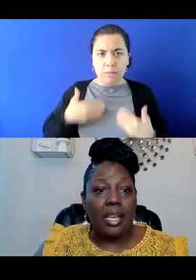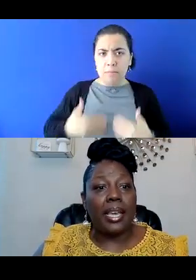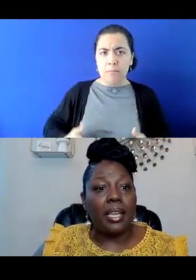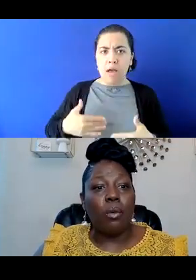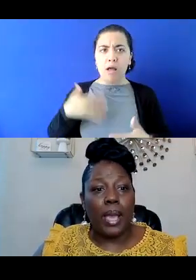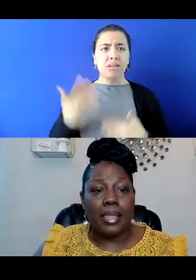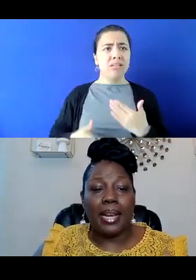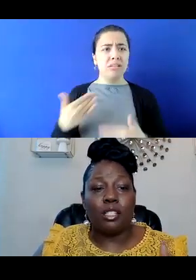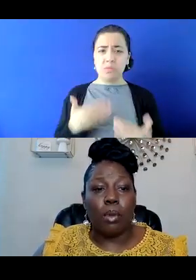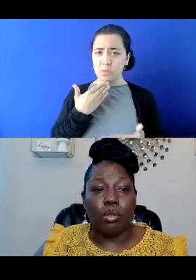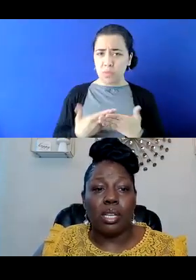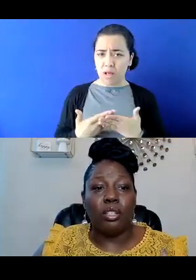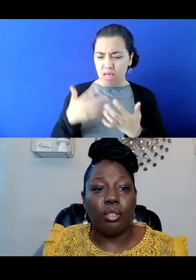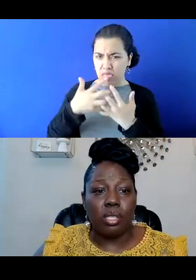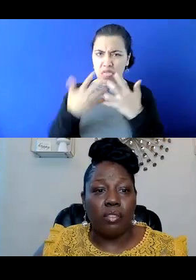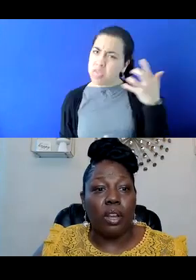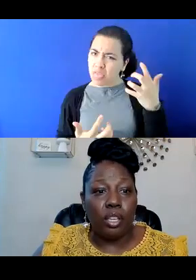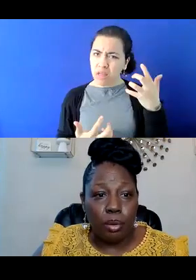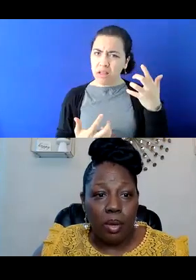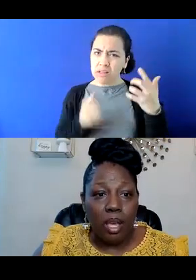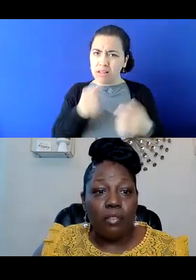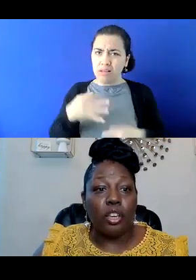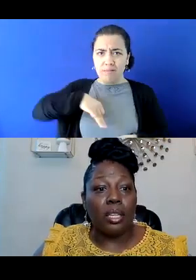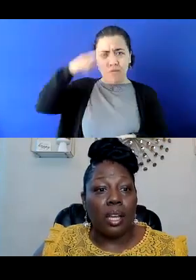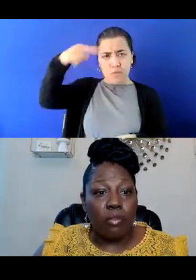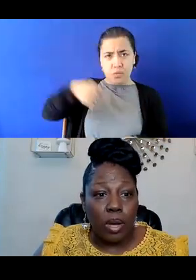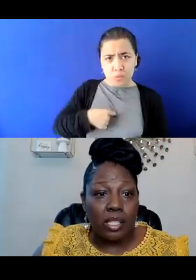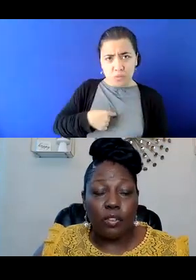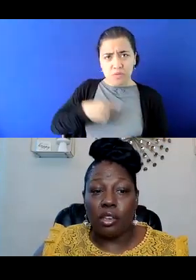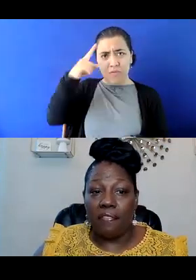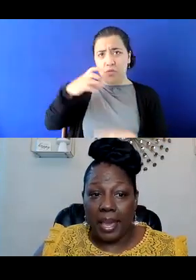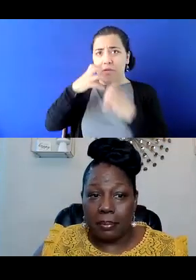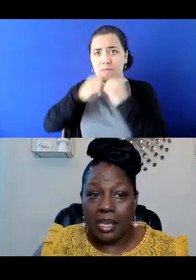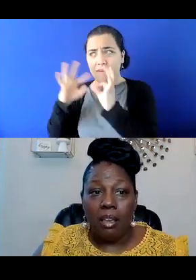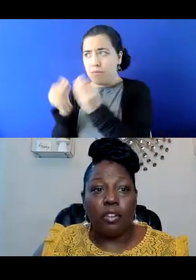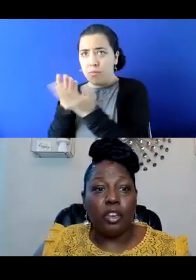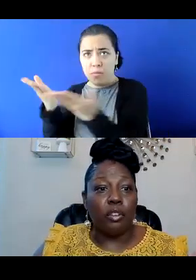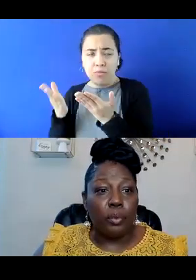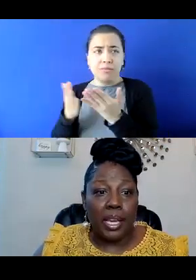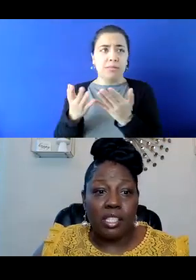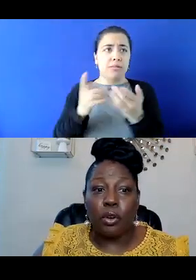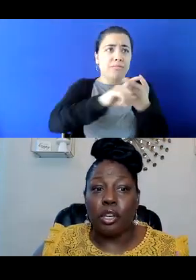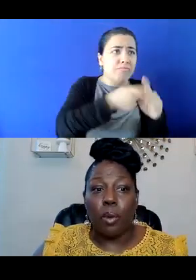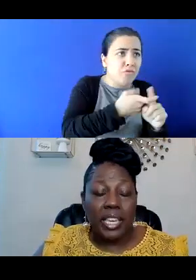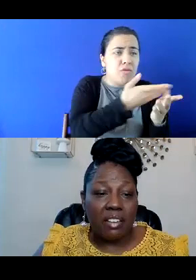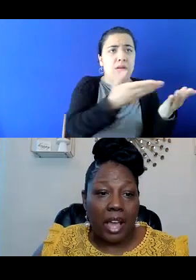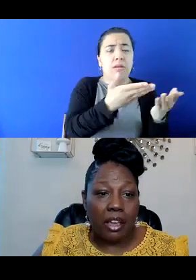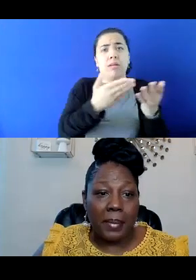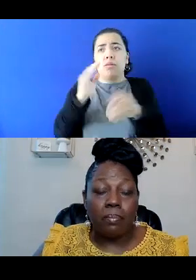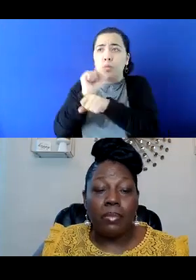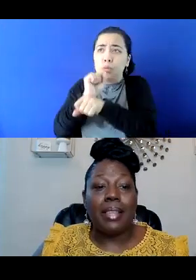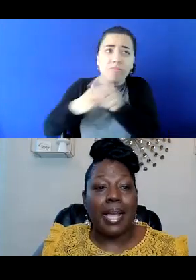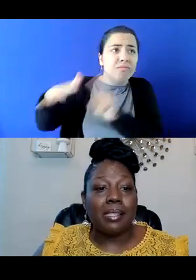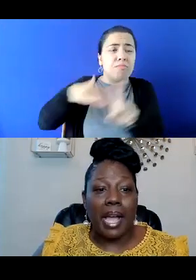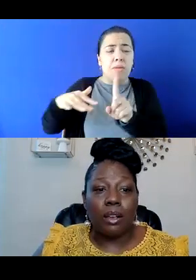function in a way that is most conducive for you, for your loved ones, for your family, for your friends, for your work